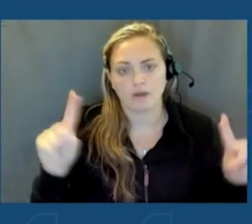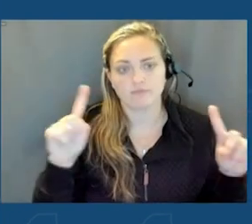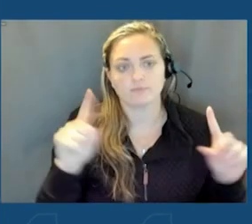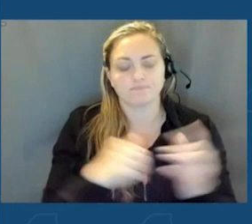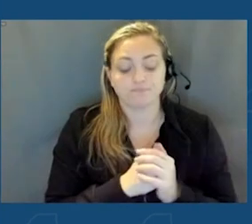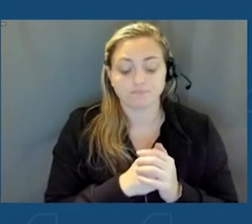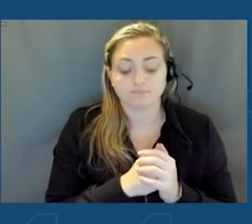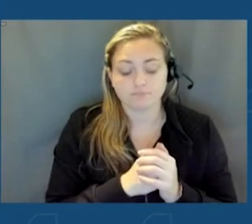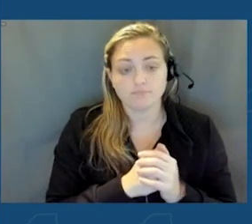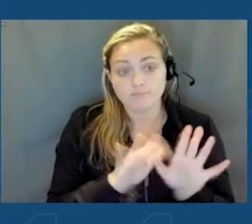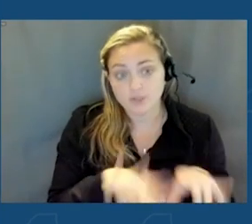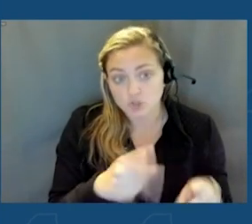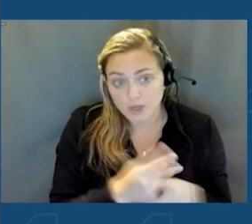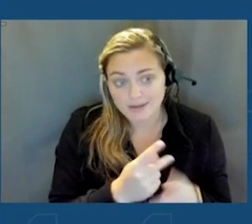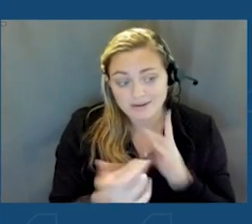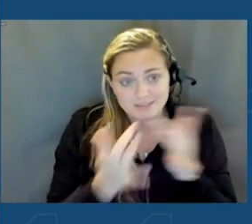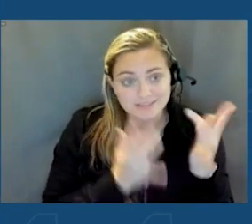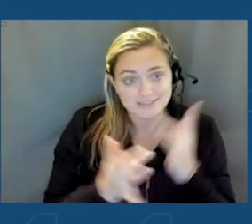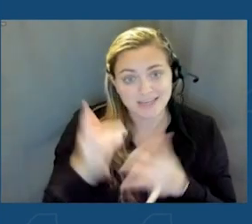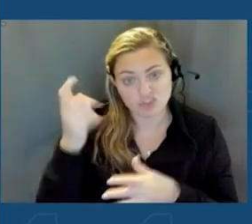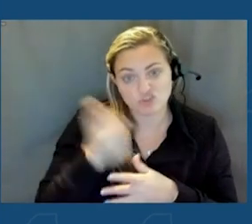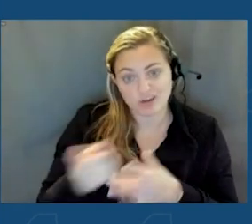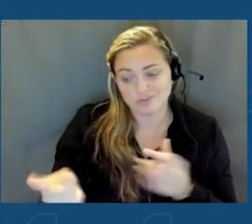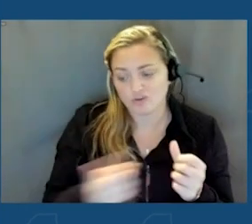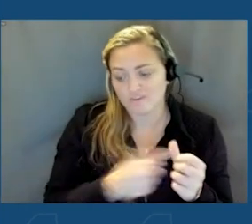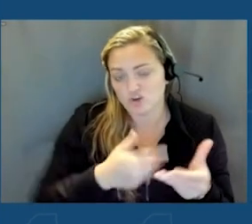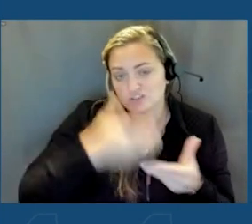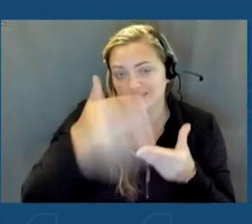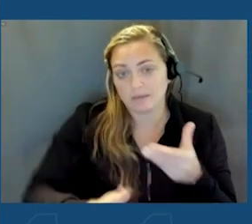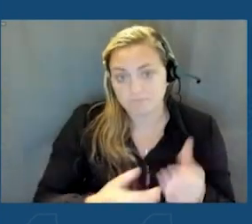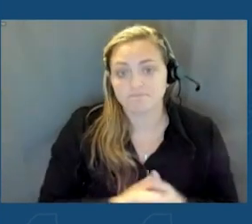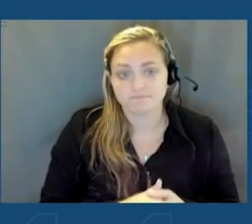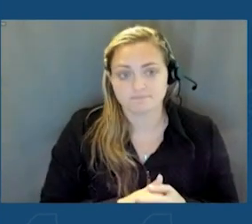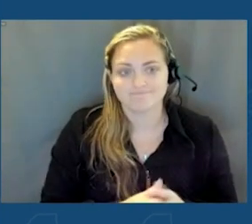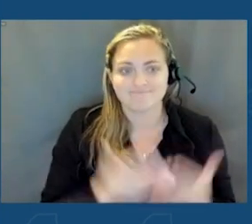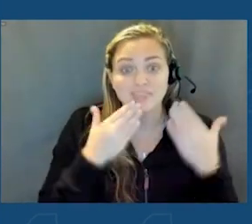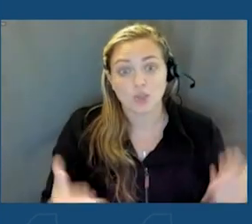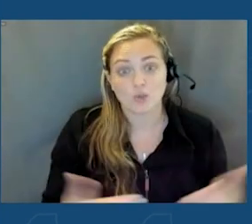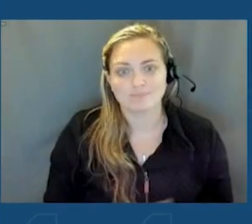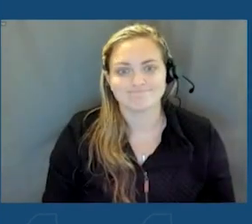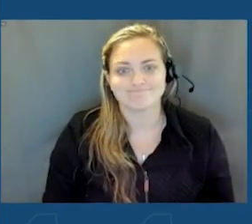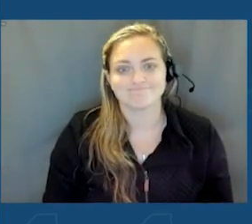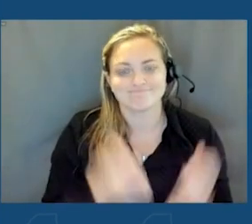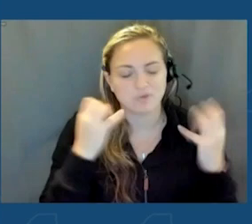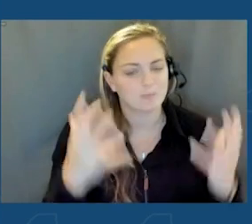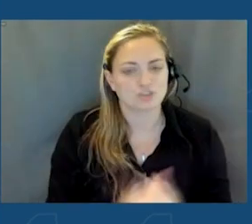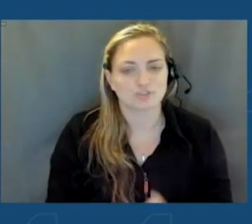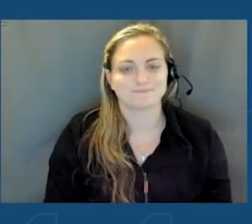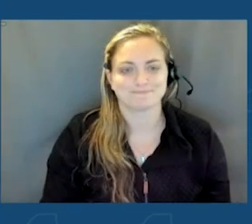And the childcare desert grants are a critical first step in that direction. And we thank you very much.